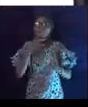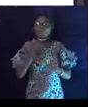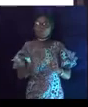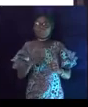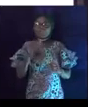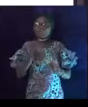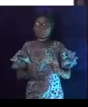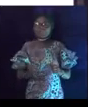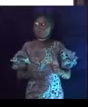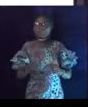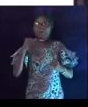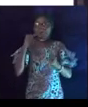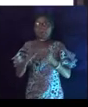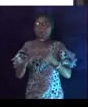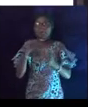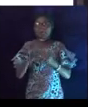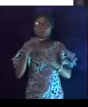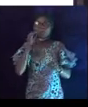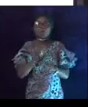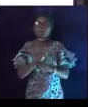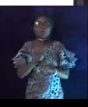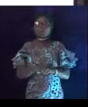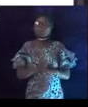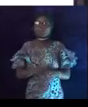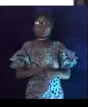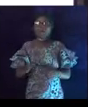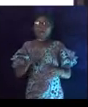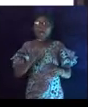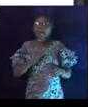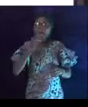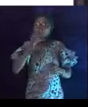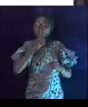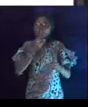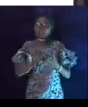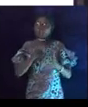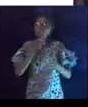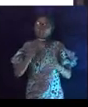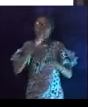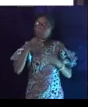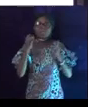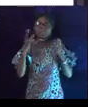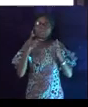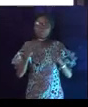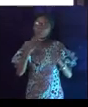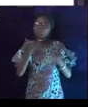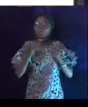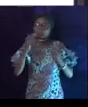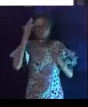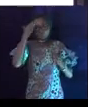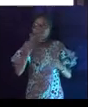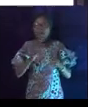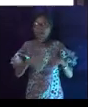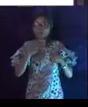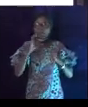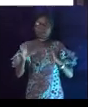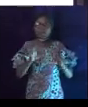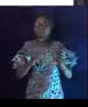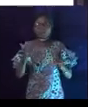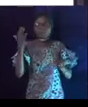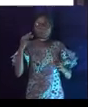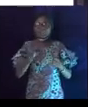want to get your pen and your paper because we're going to be doing quite a lot of calculation today. Now, as